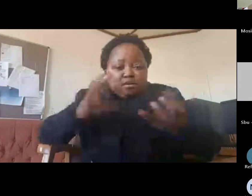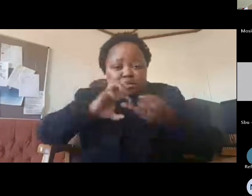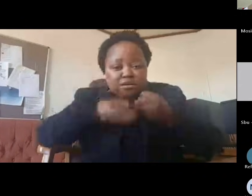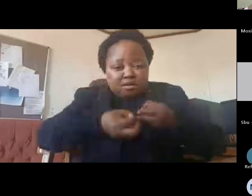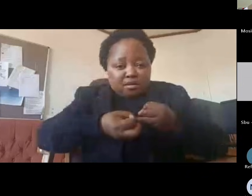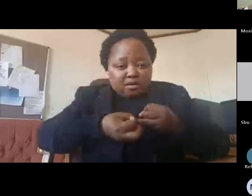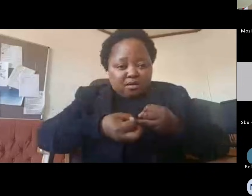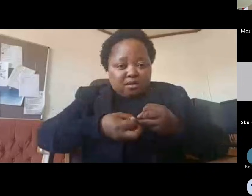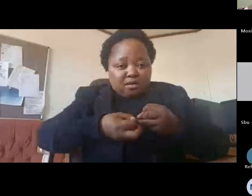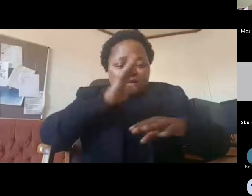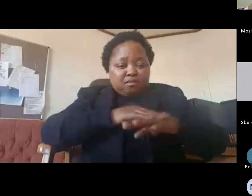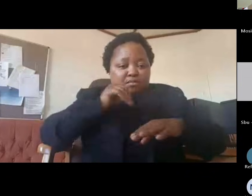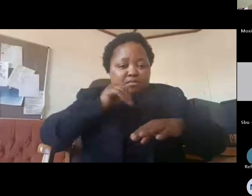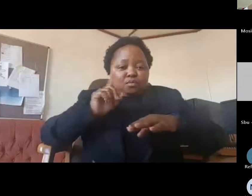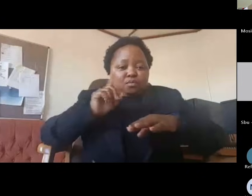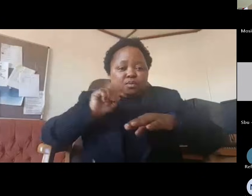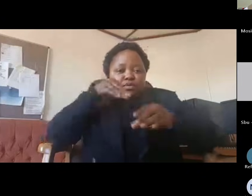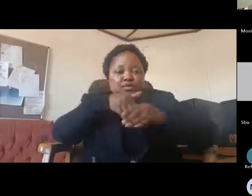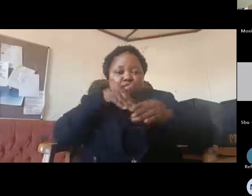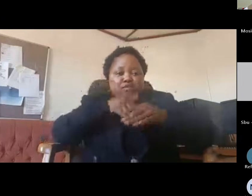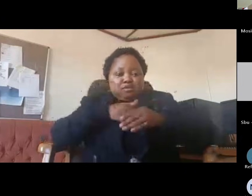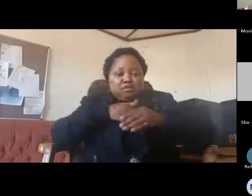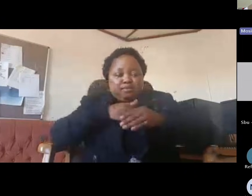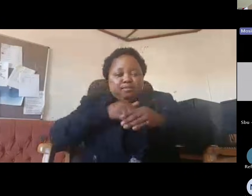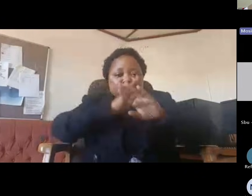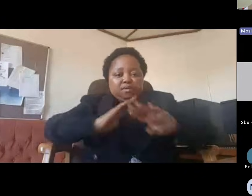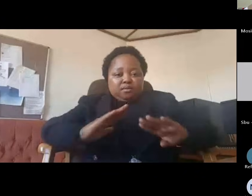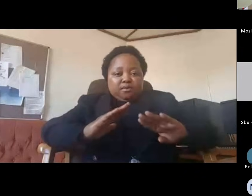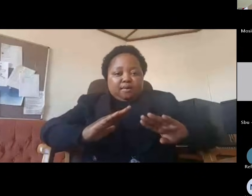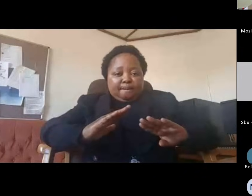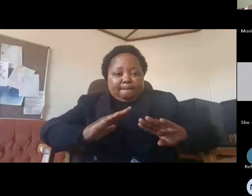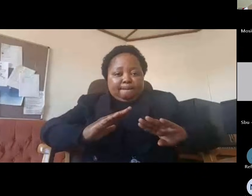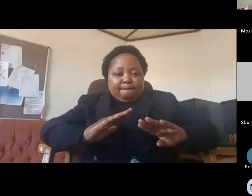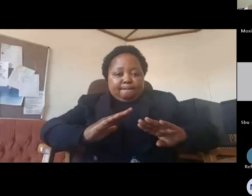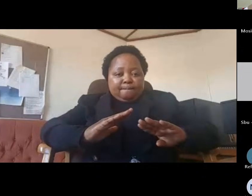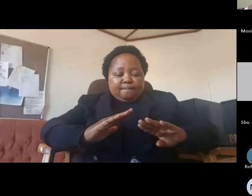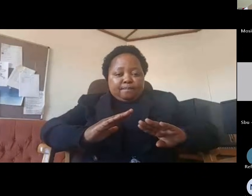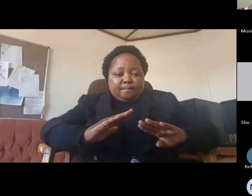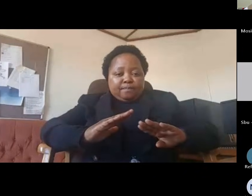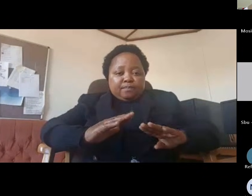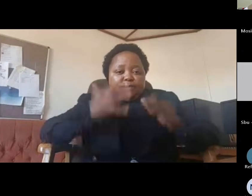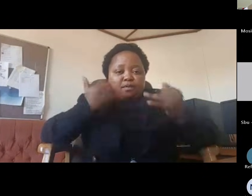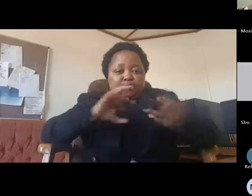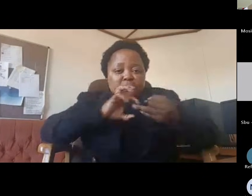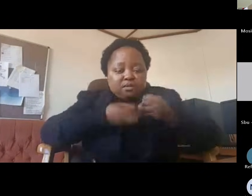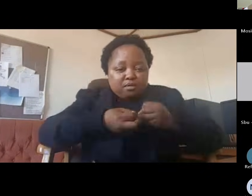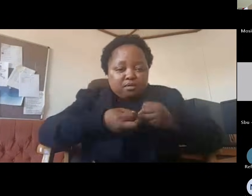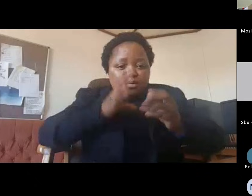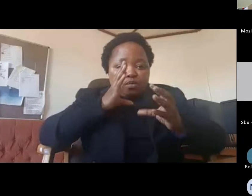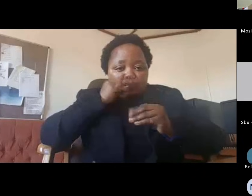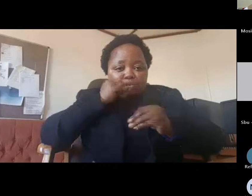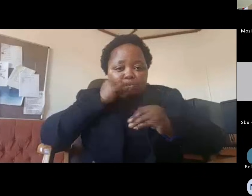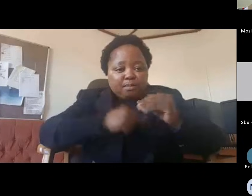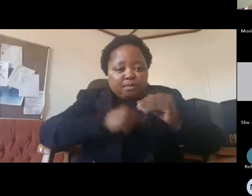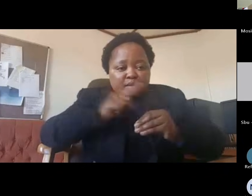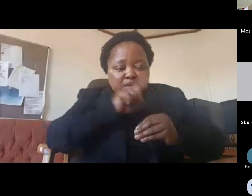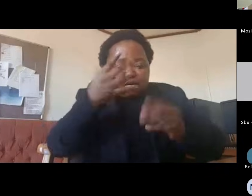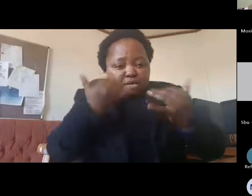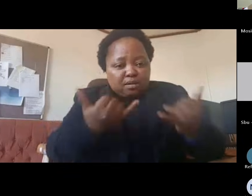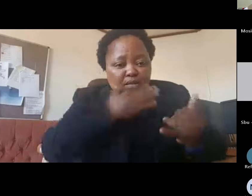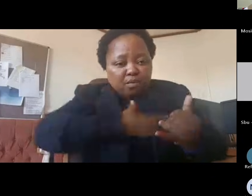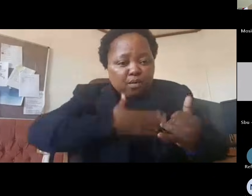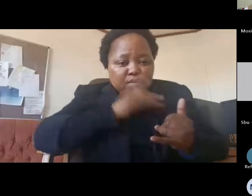It's a very neglected area of the jigsaw puzzle that we're trying to put together. So I really want to